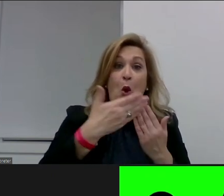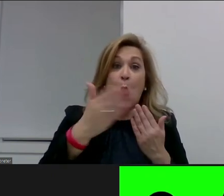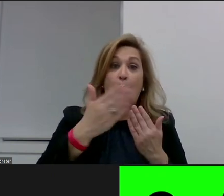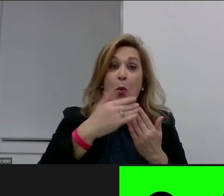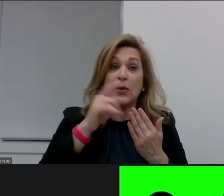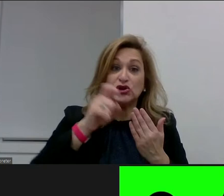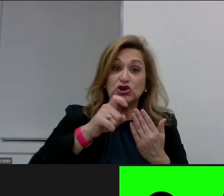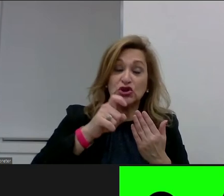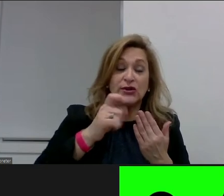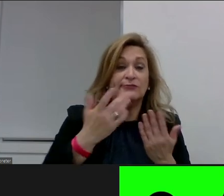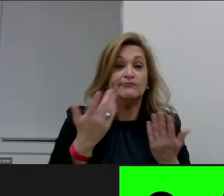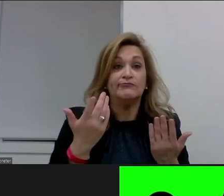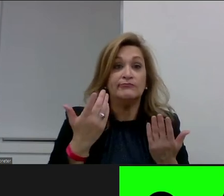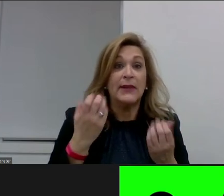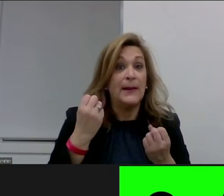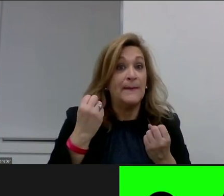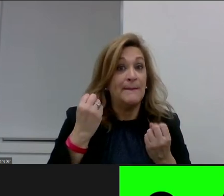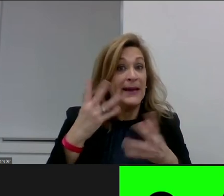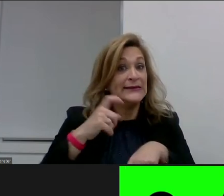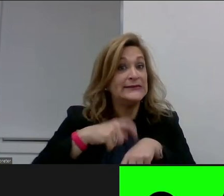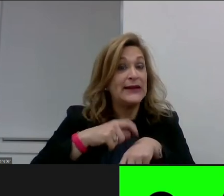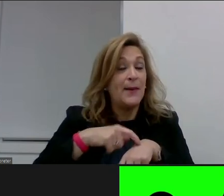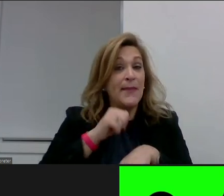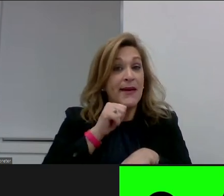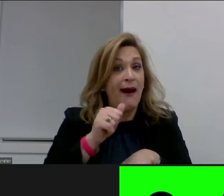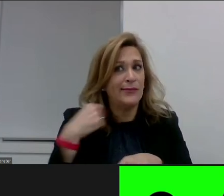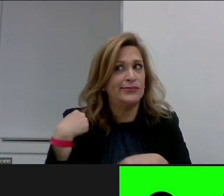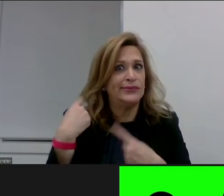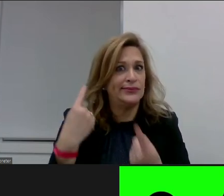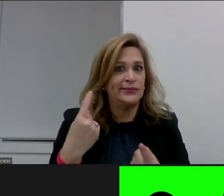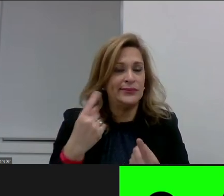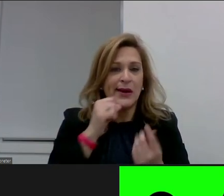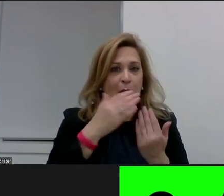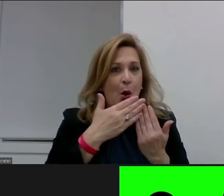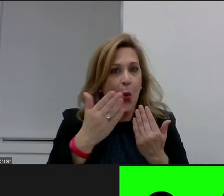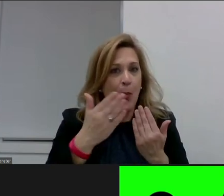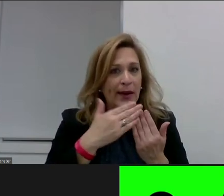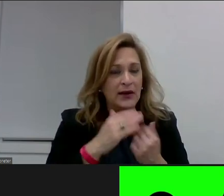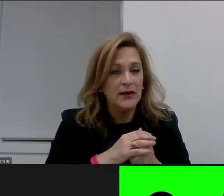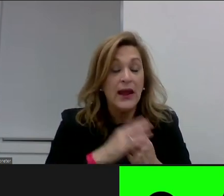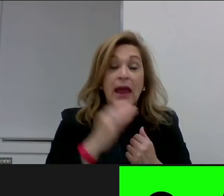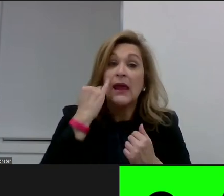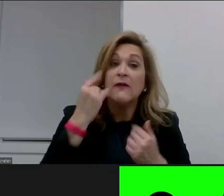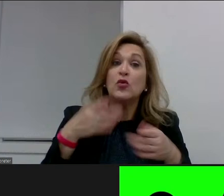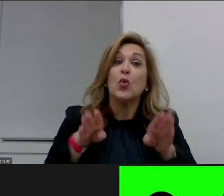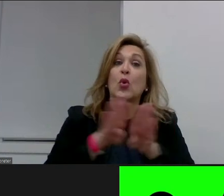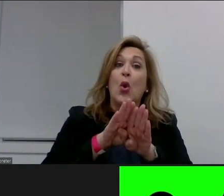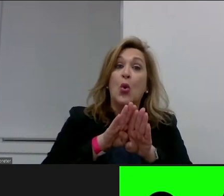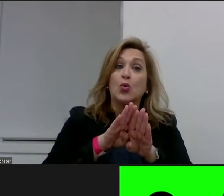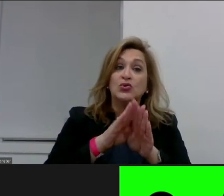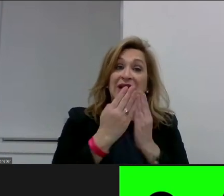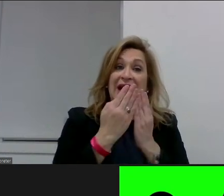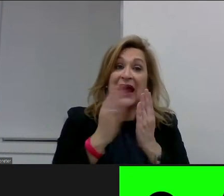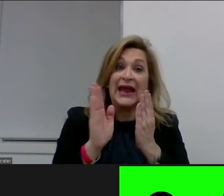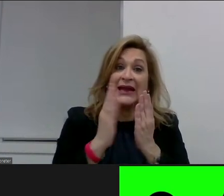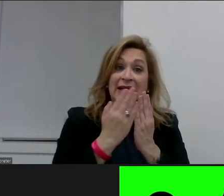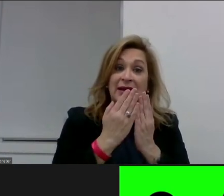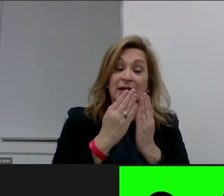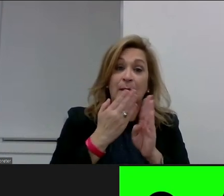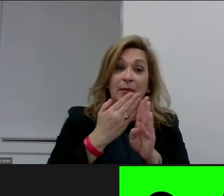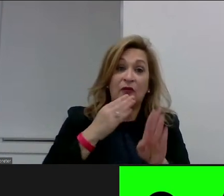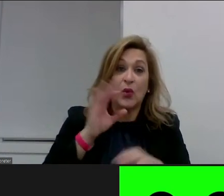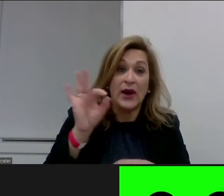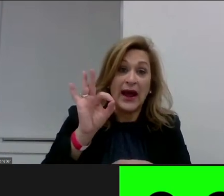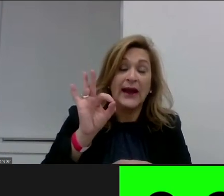when they weren't years ago. So either if you close them before 9 p.m., leave the gates open